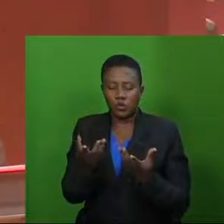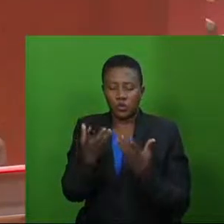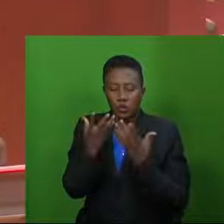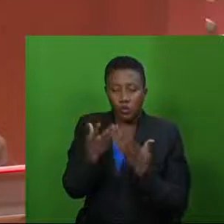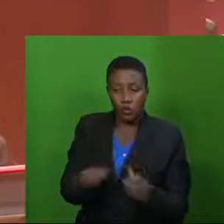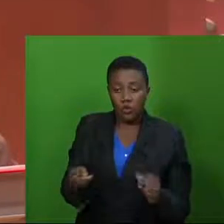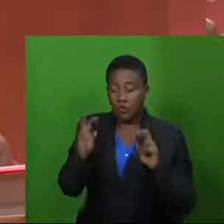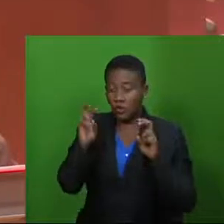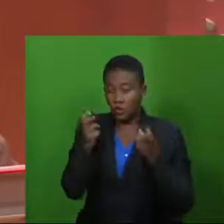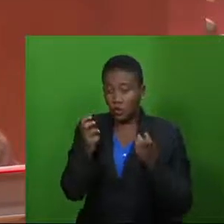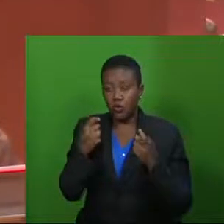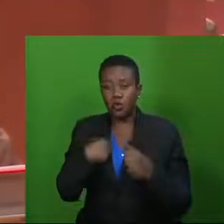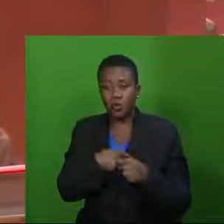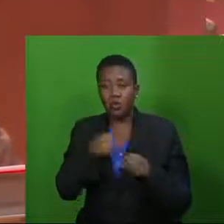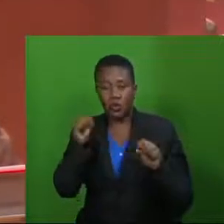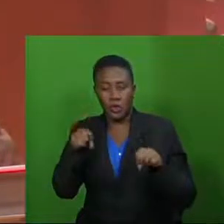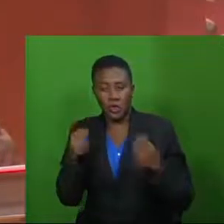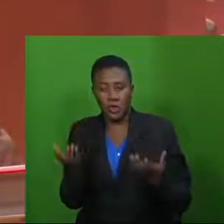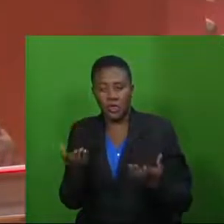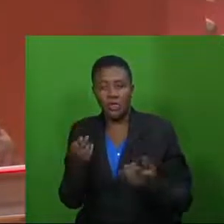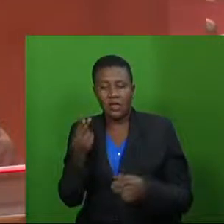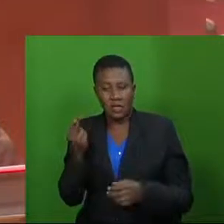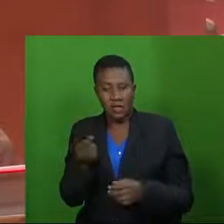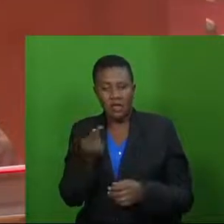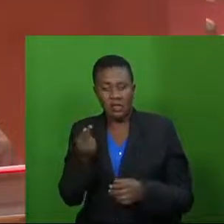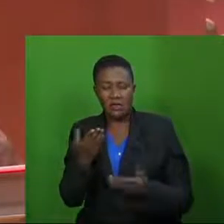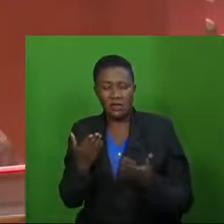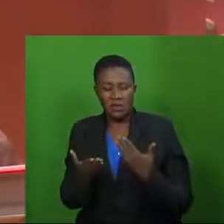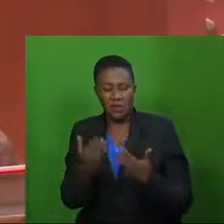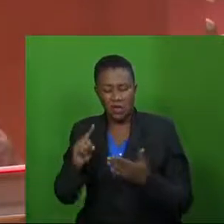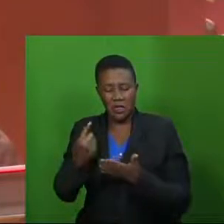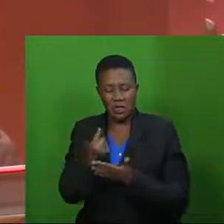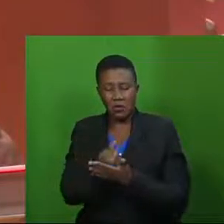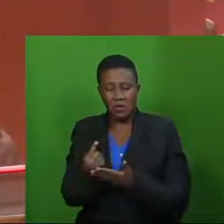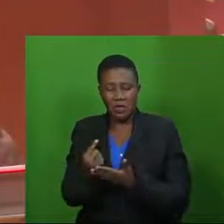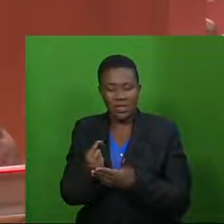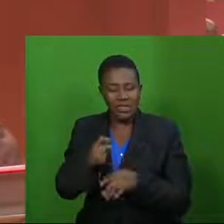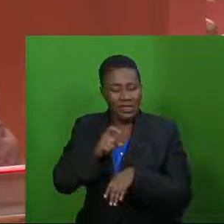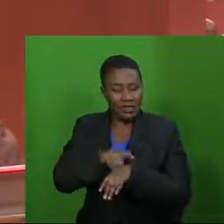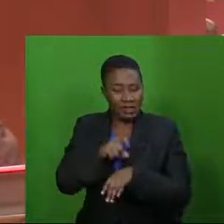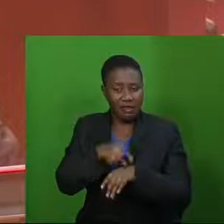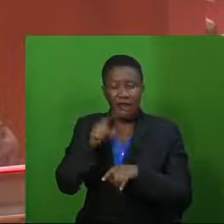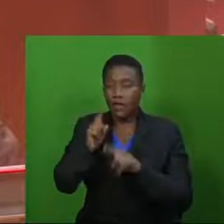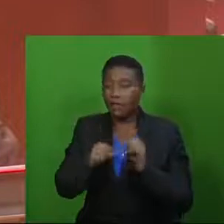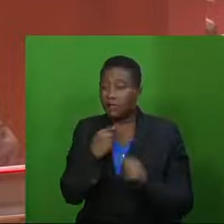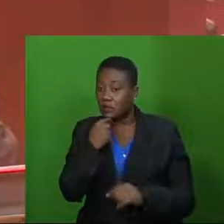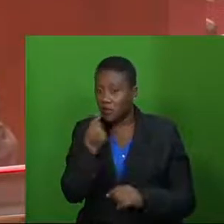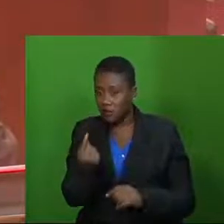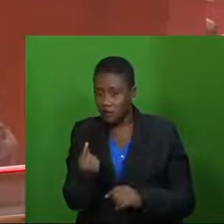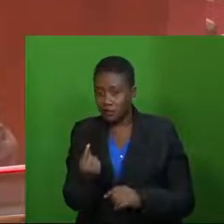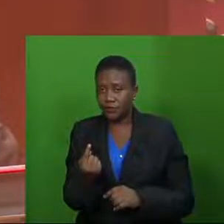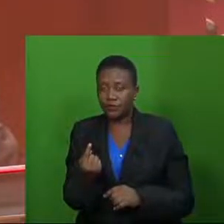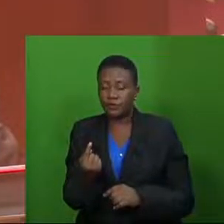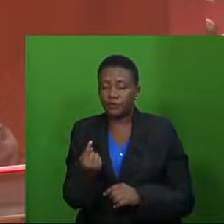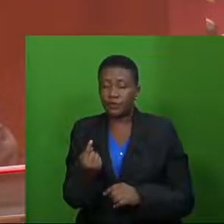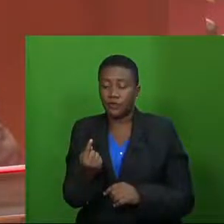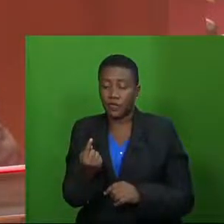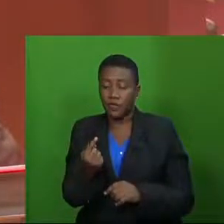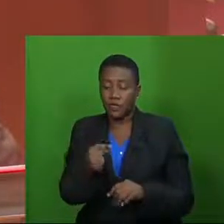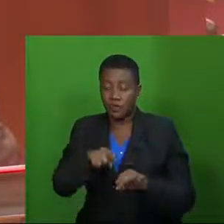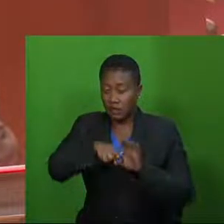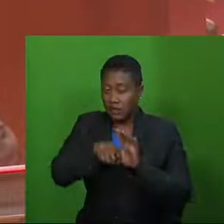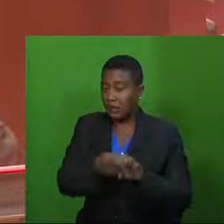But Thursday they'll be coming. The exact time I'm not able to tell you. The normal sitting time is 2